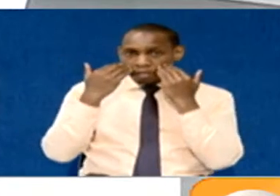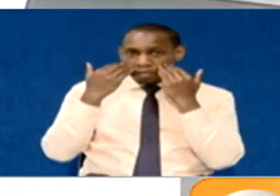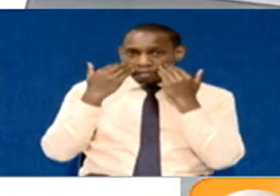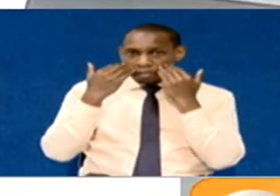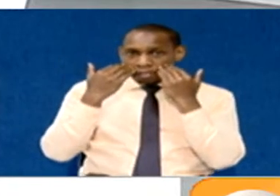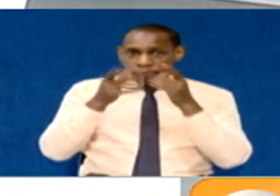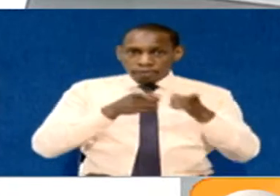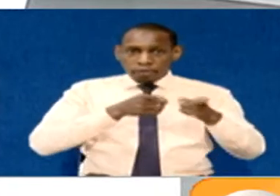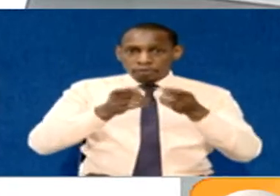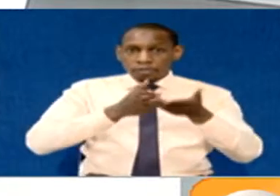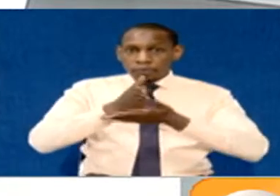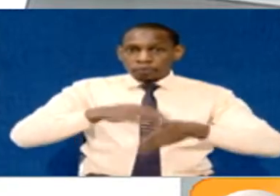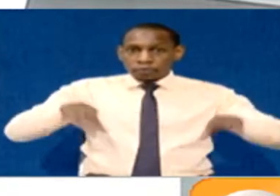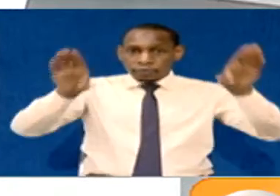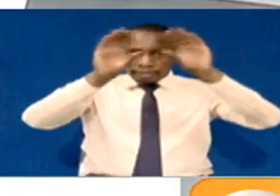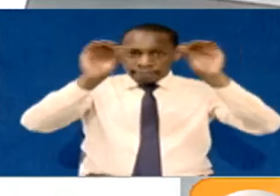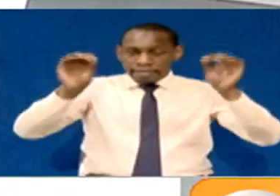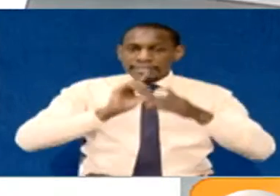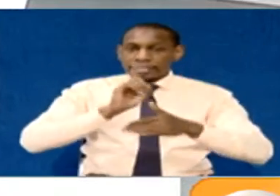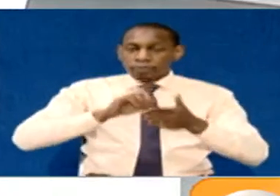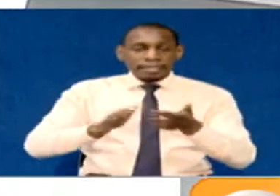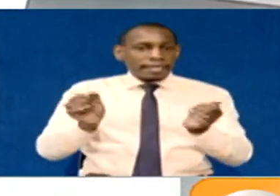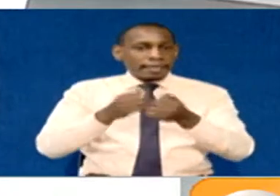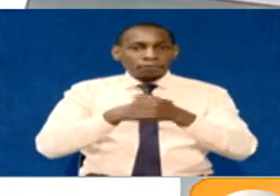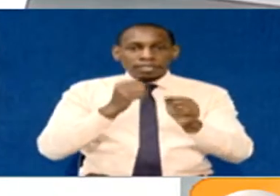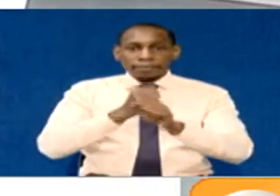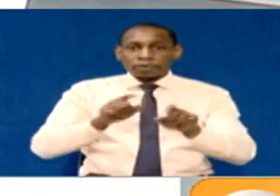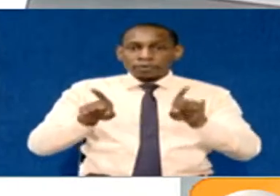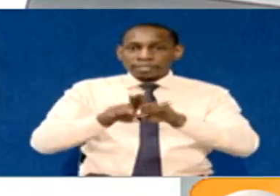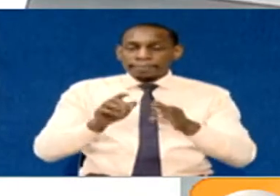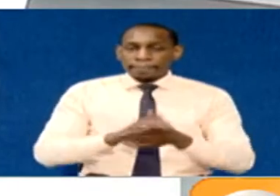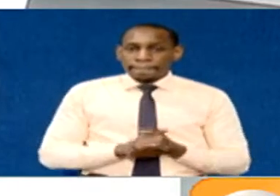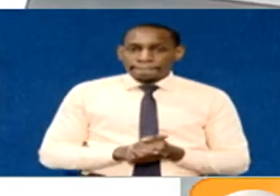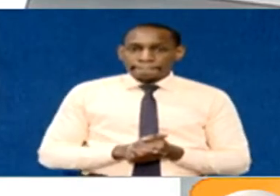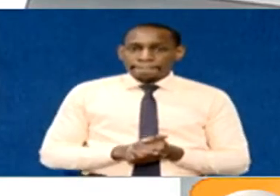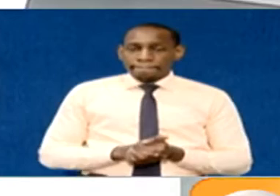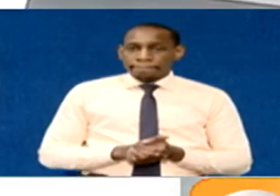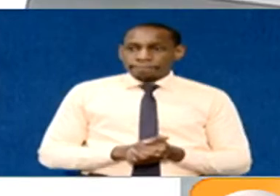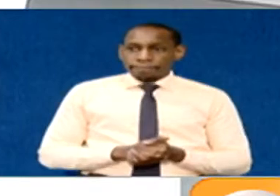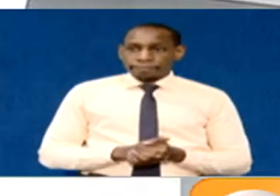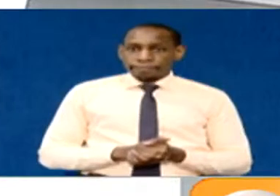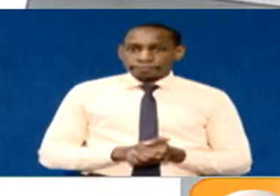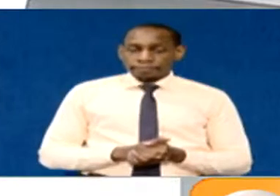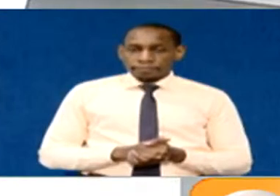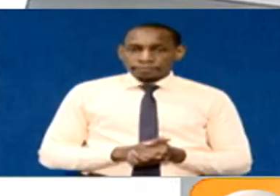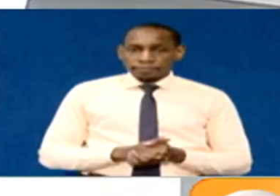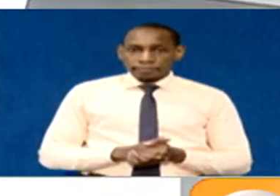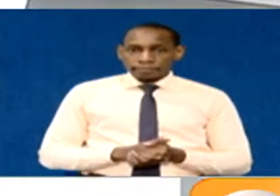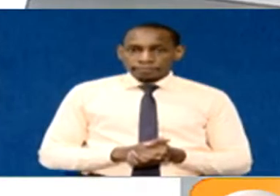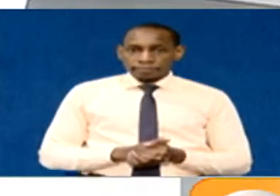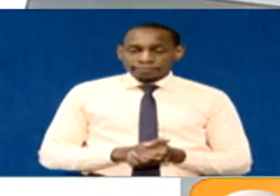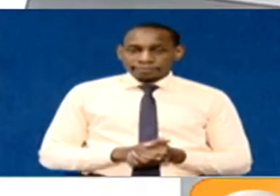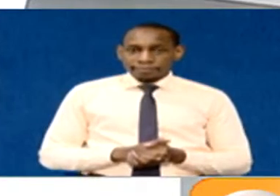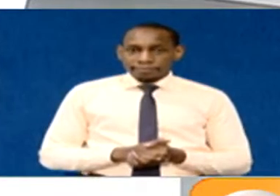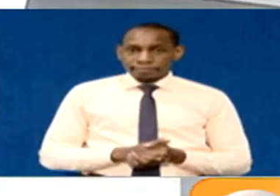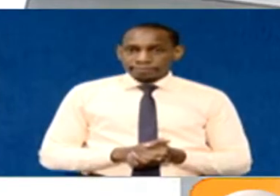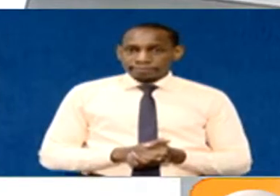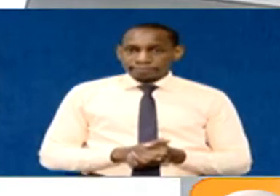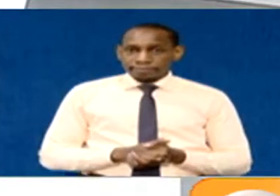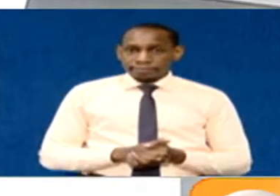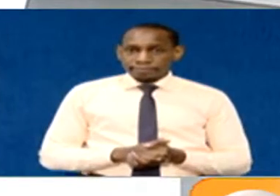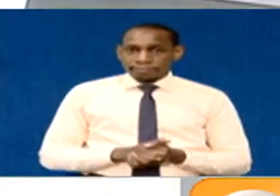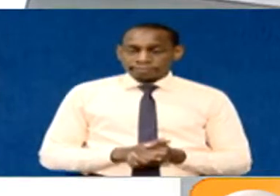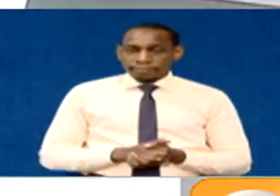rebuffing the president and saying, you can't do that. I mean, that the president has no business telling the judiciary where they fall and everything, and